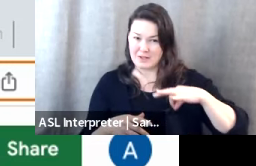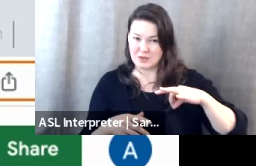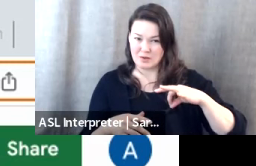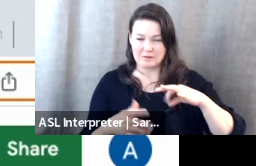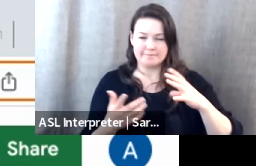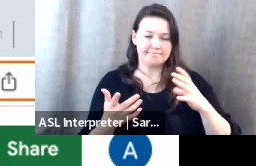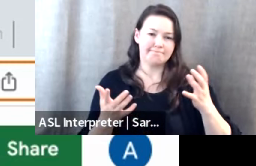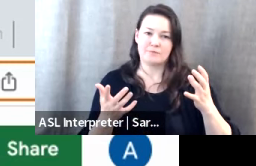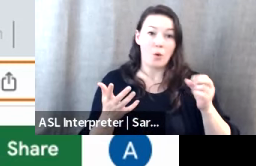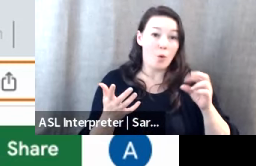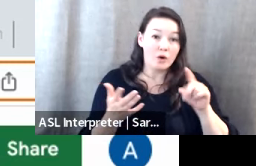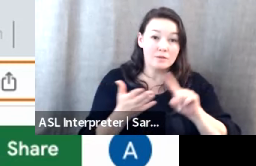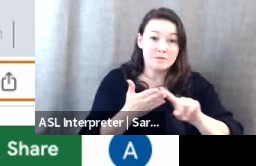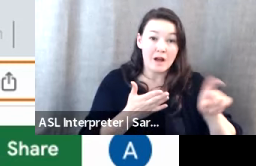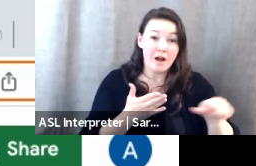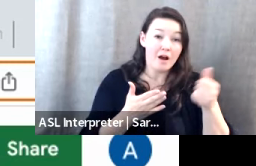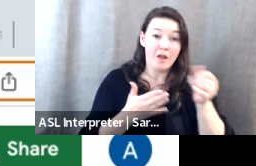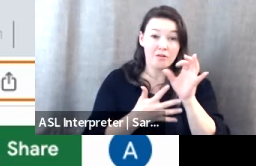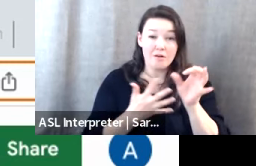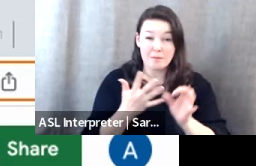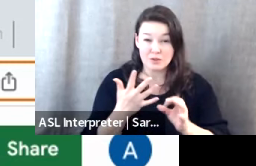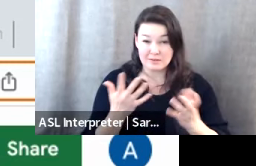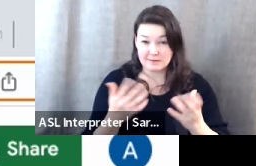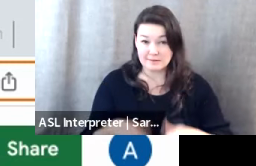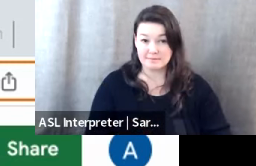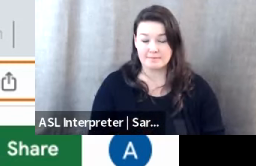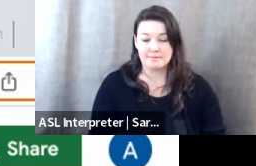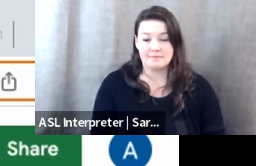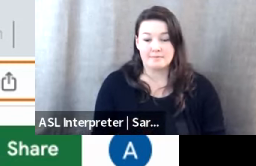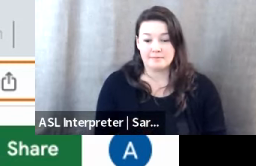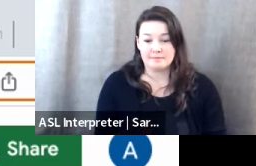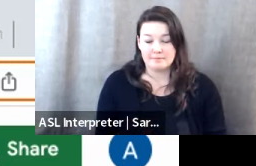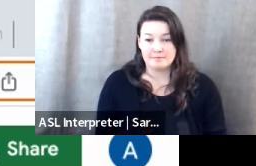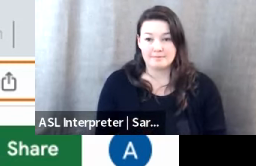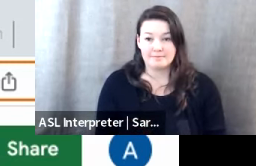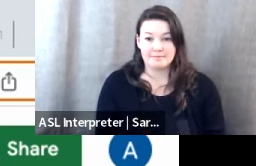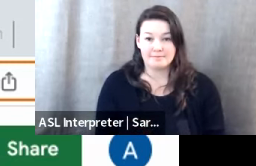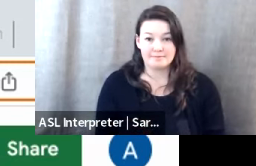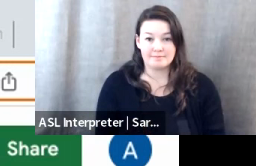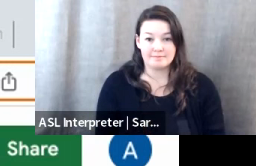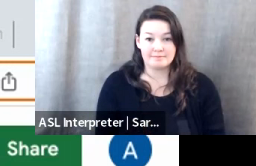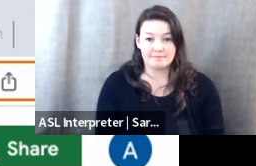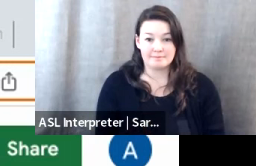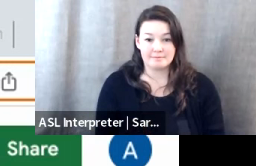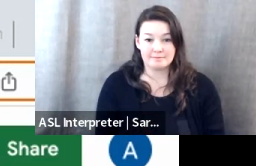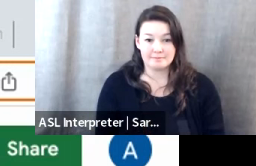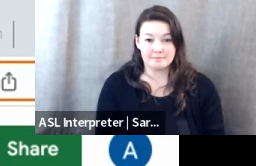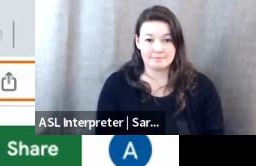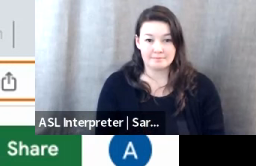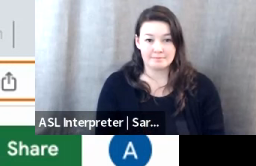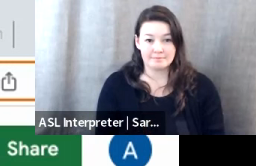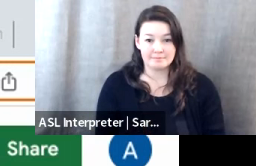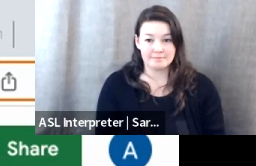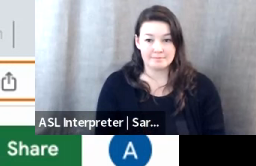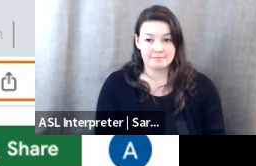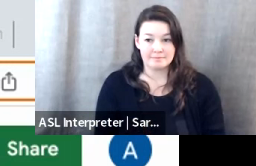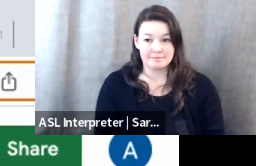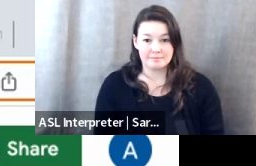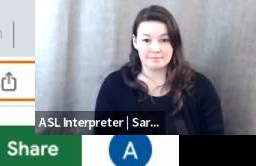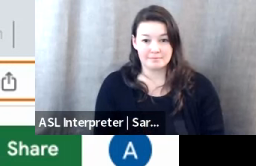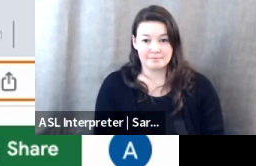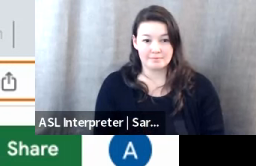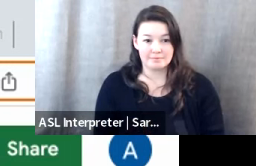inventó lo que son las clasificaciones, o sea, la tasación, calificación de cada una de estas ideas y qué tanto deberíamos de